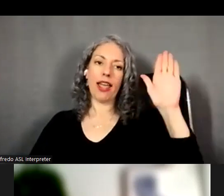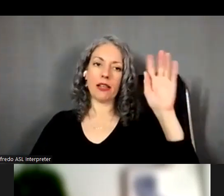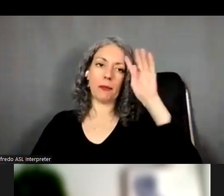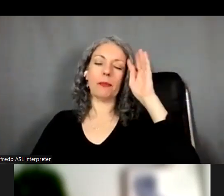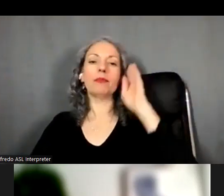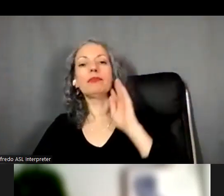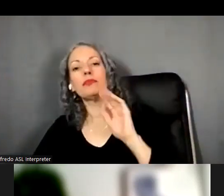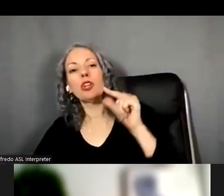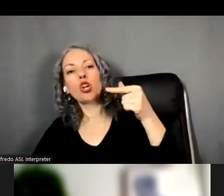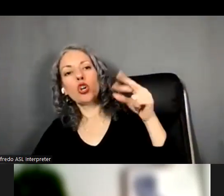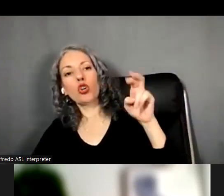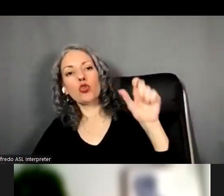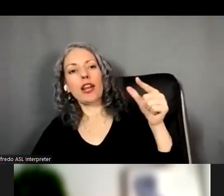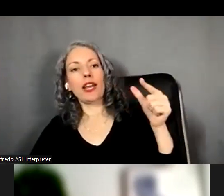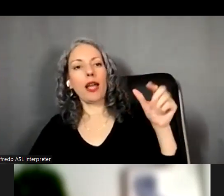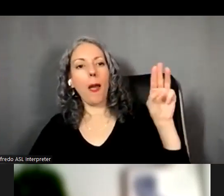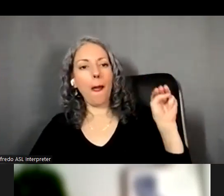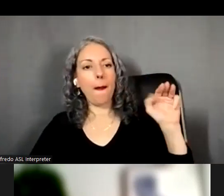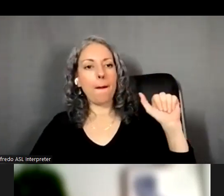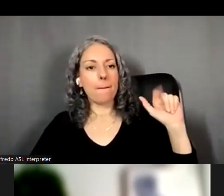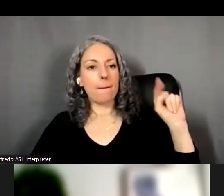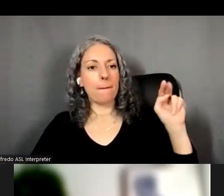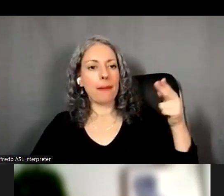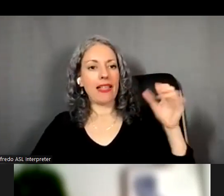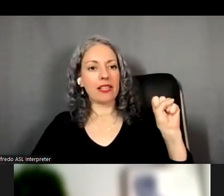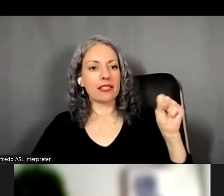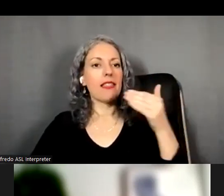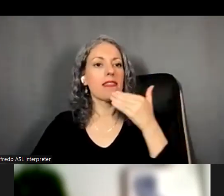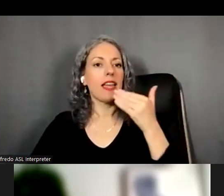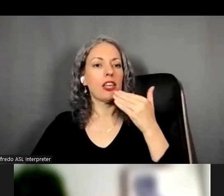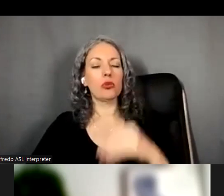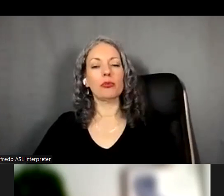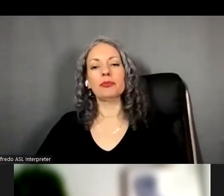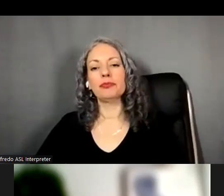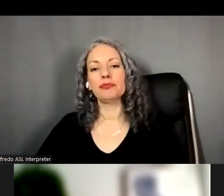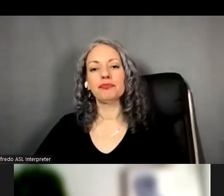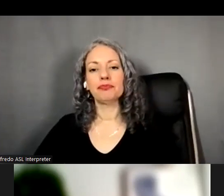Greg Mathis, welcome and thank you for your question.